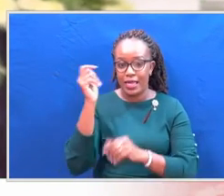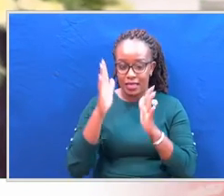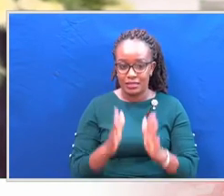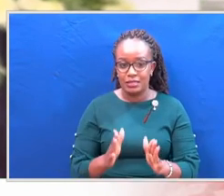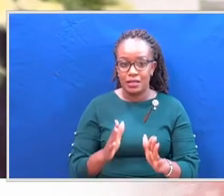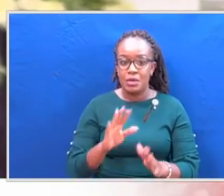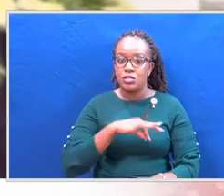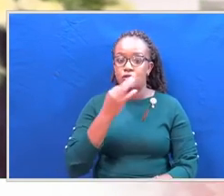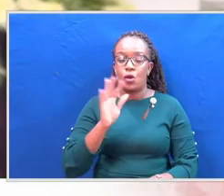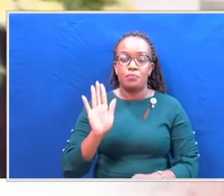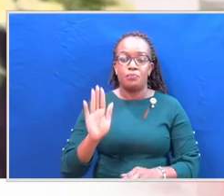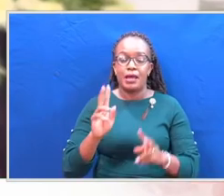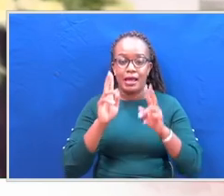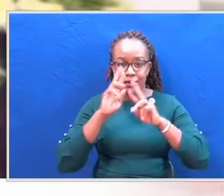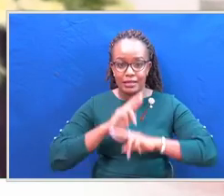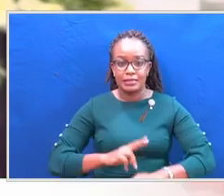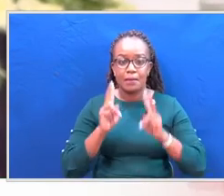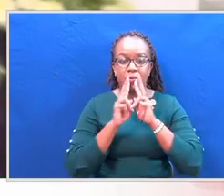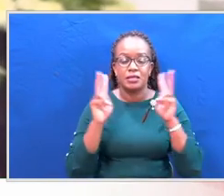soul rest in eternal peace.